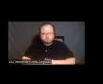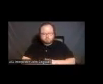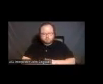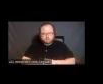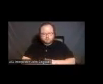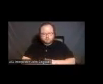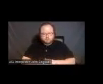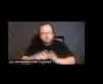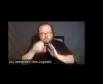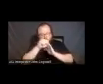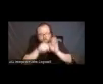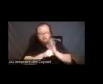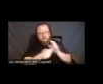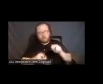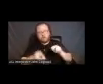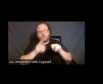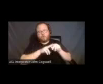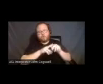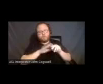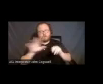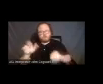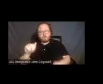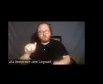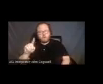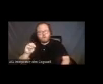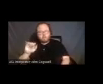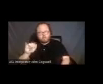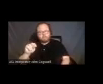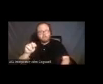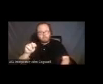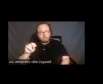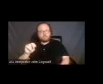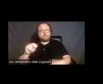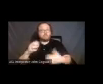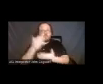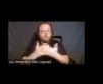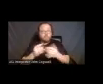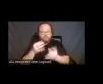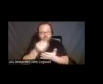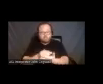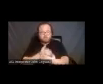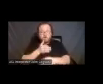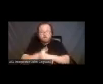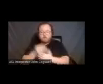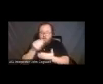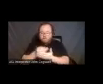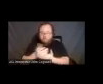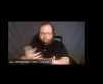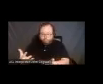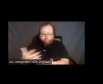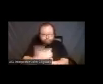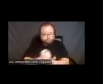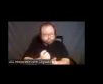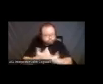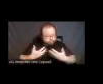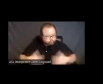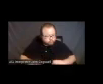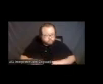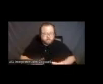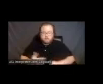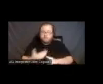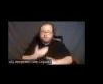The state has also increased its administration portion of the funds. So after the funds are collected, before